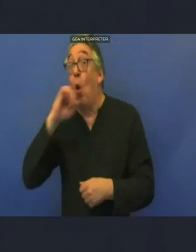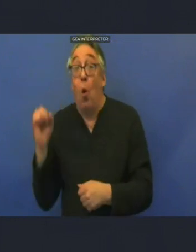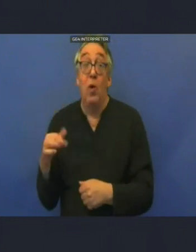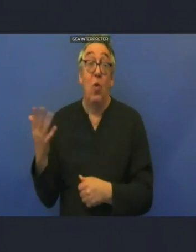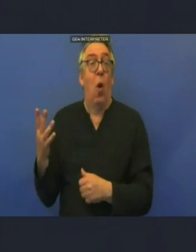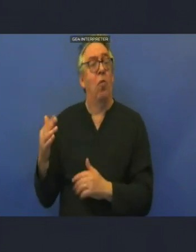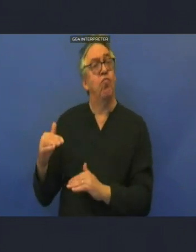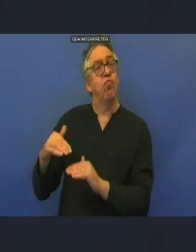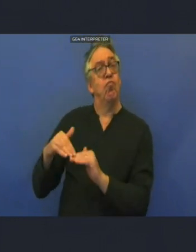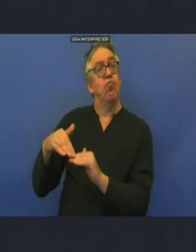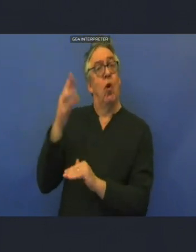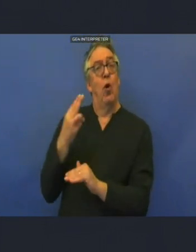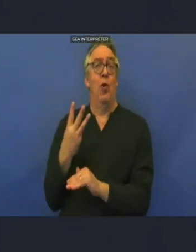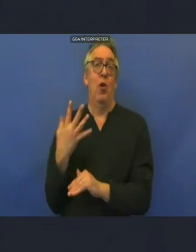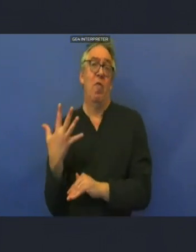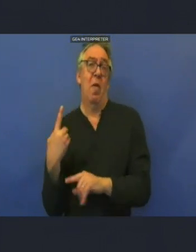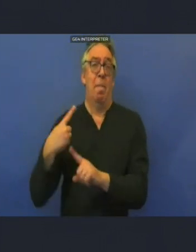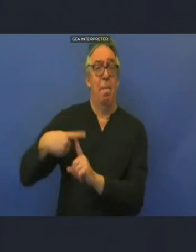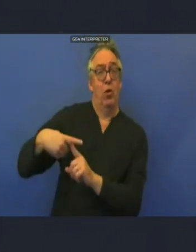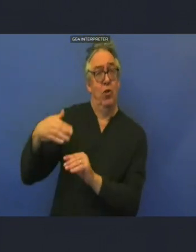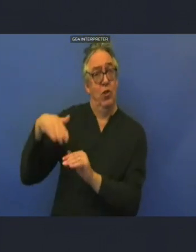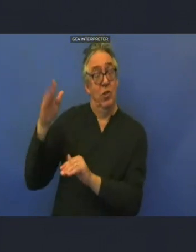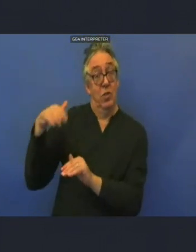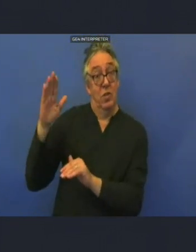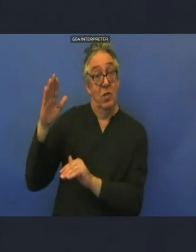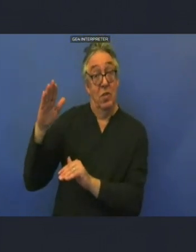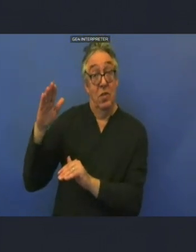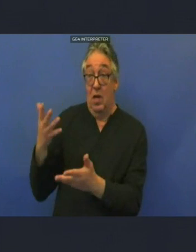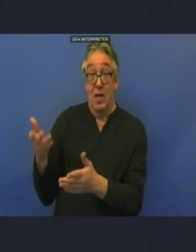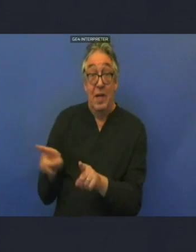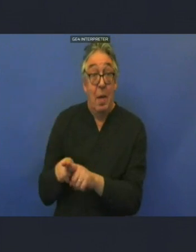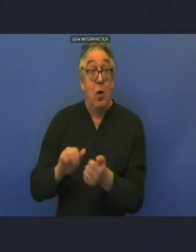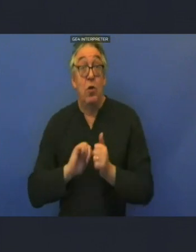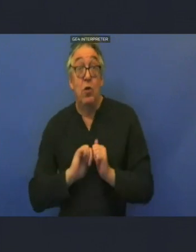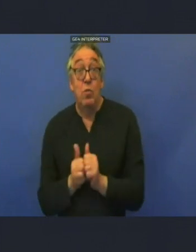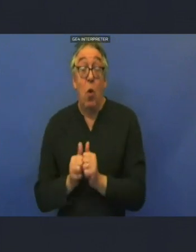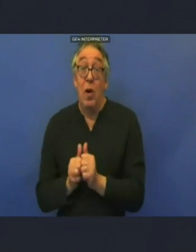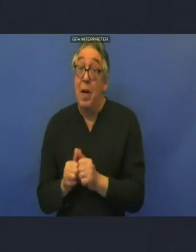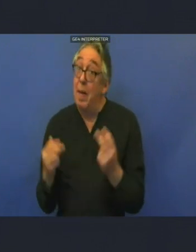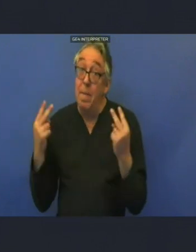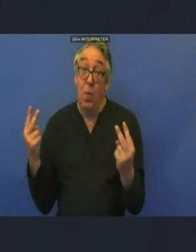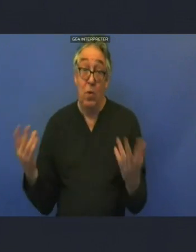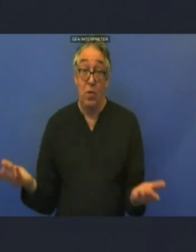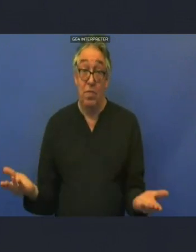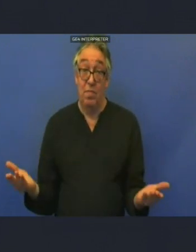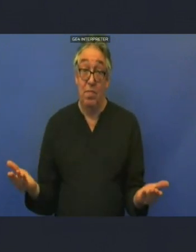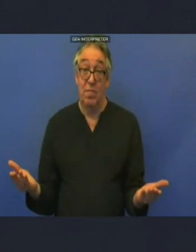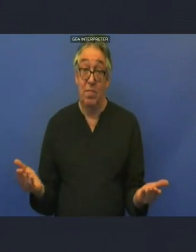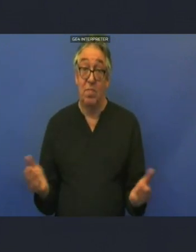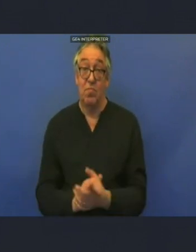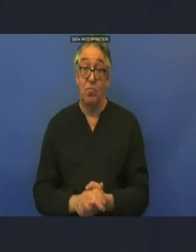current social environment is very important. And today the sport is a really